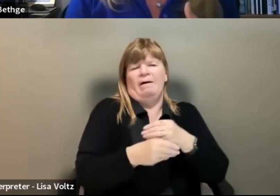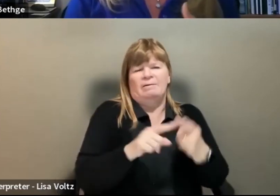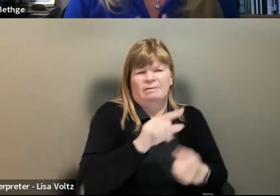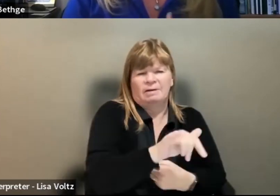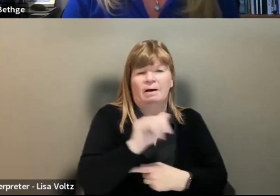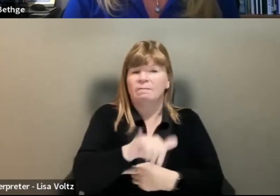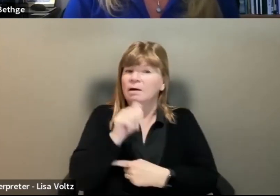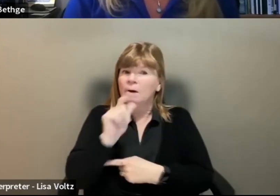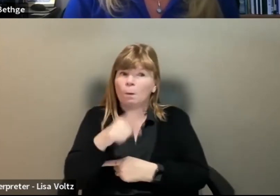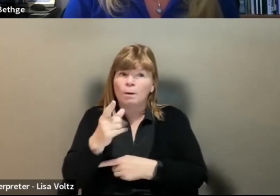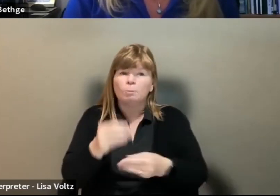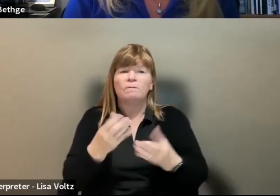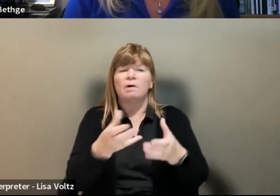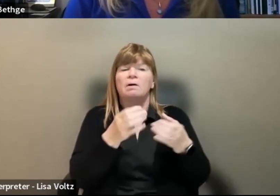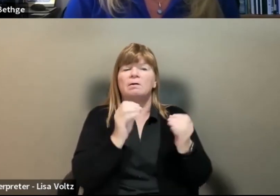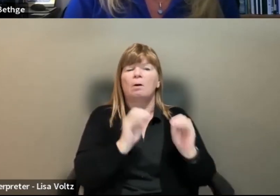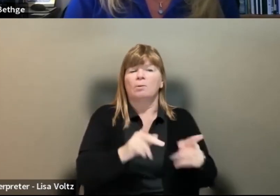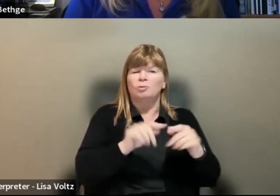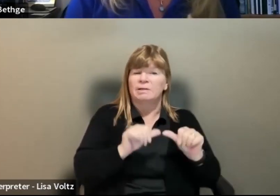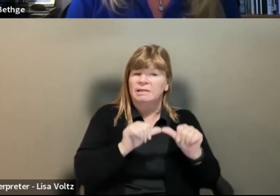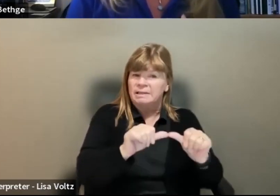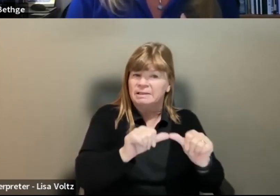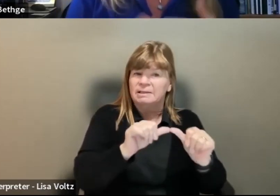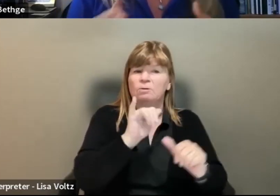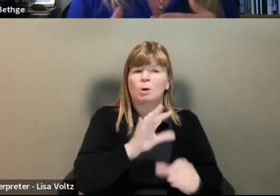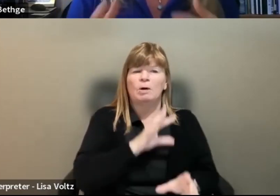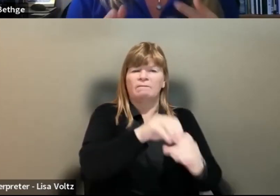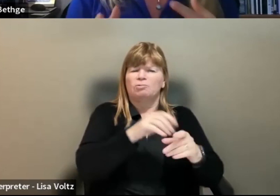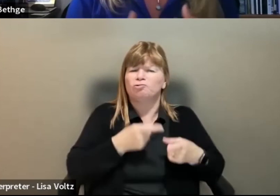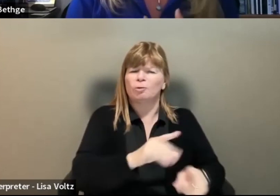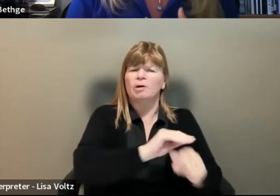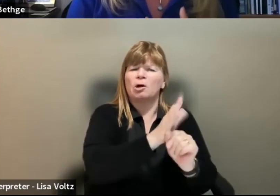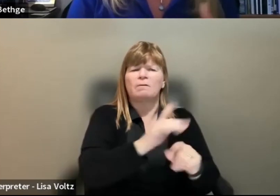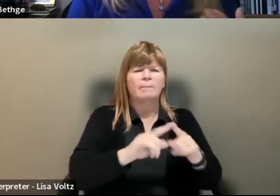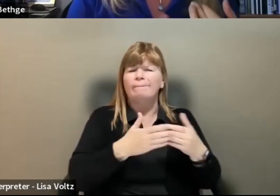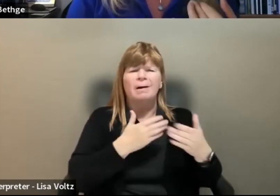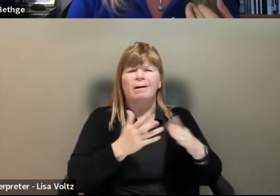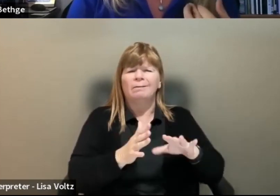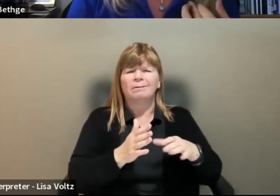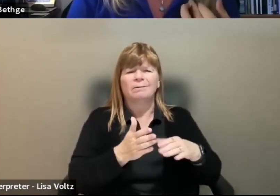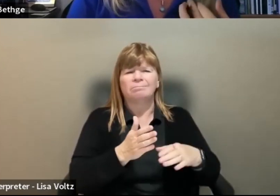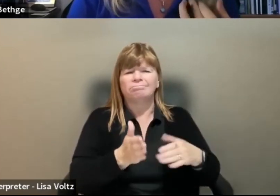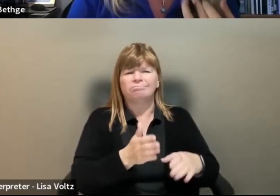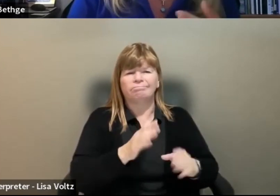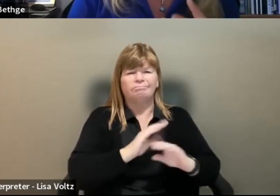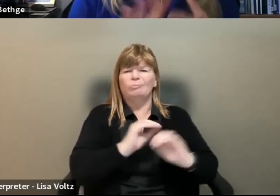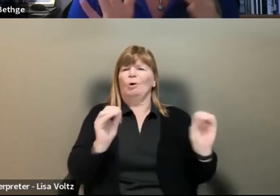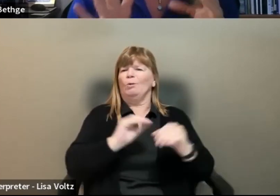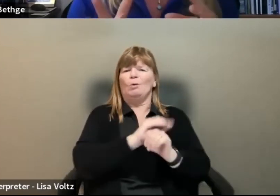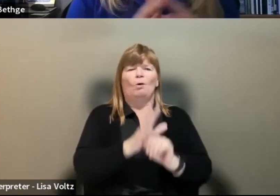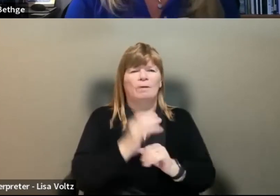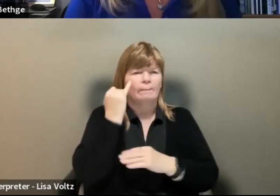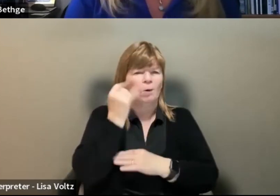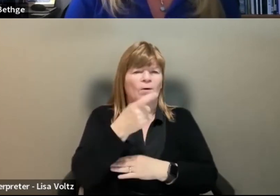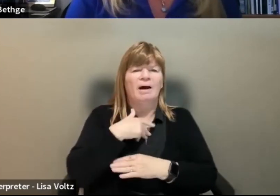the opportunity to continue these interventions during COVID, but even beyond when we didn't have COVID, if there was transportation issues